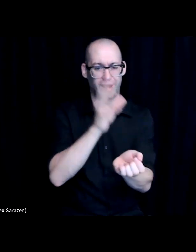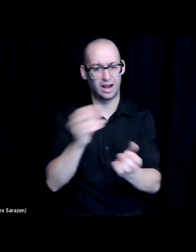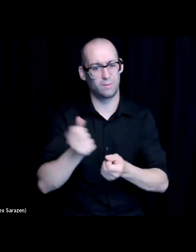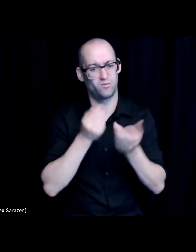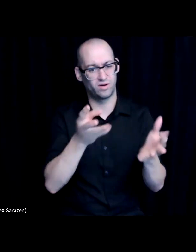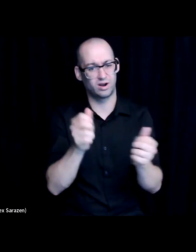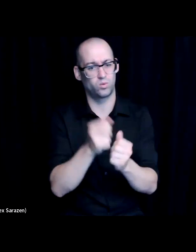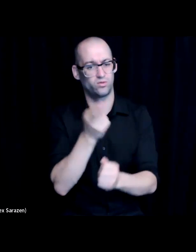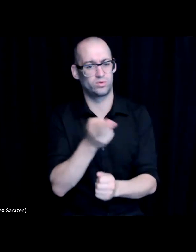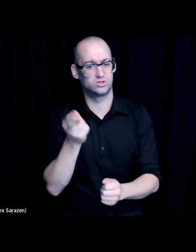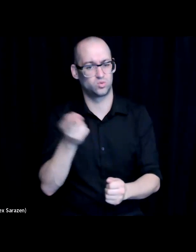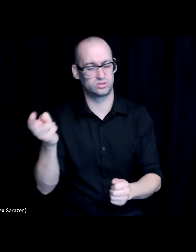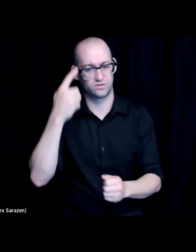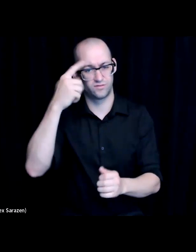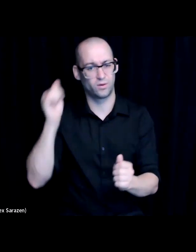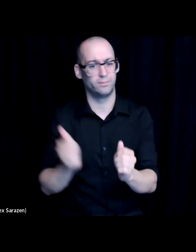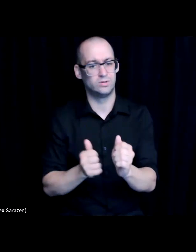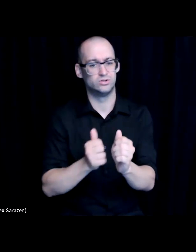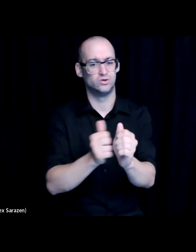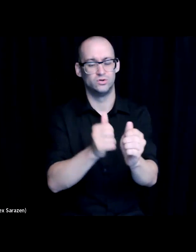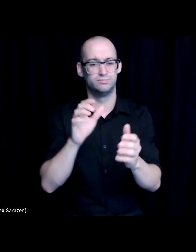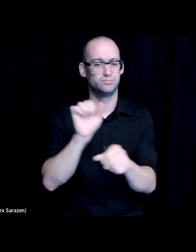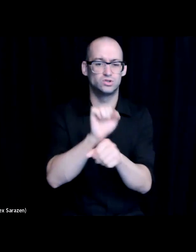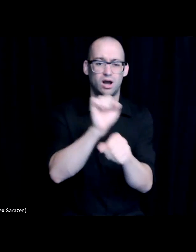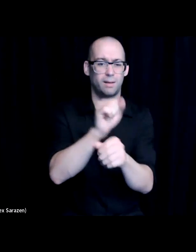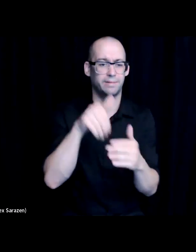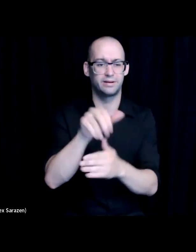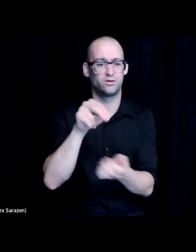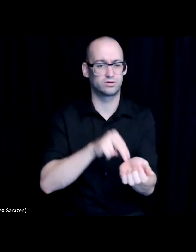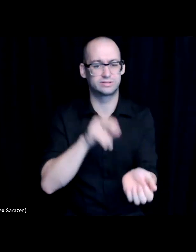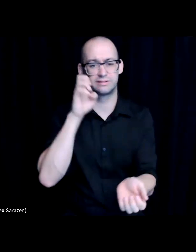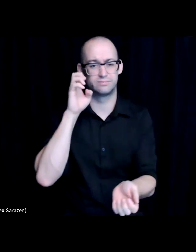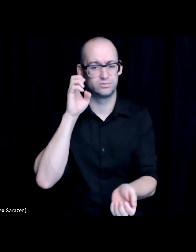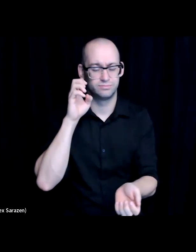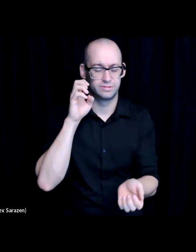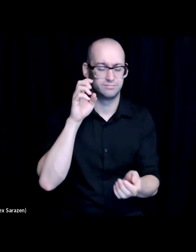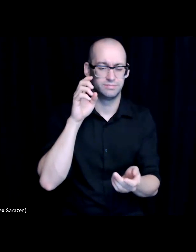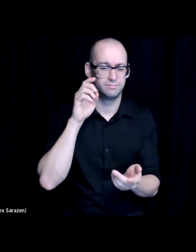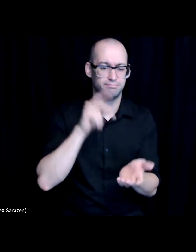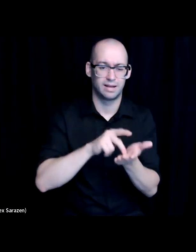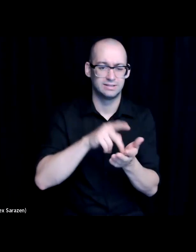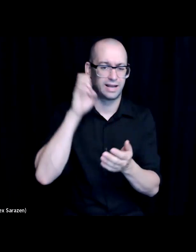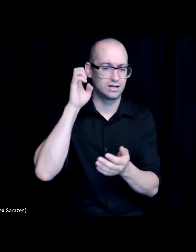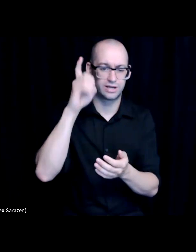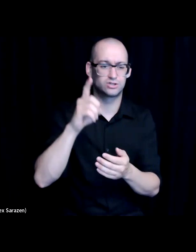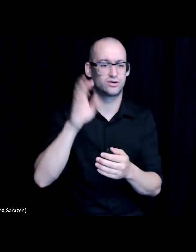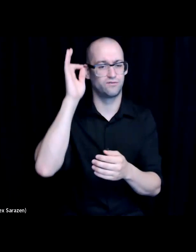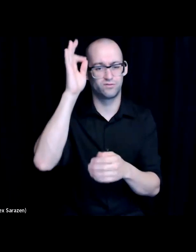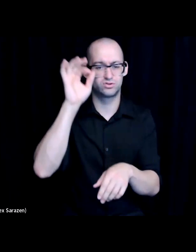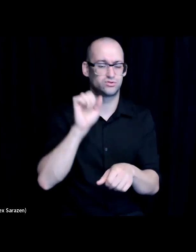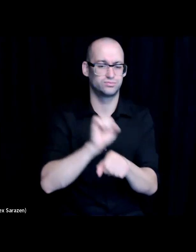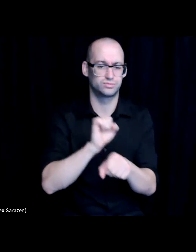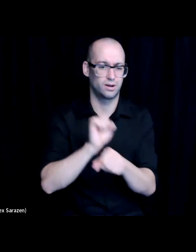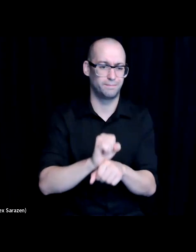with the resources to pursue nursing and medicine education and future careers. And